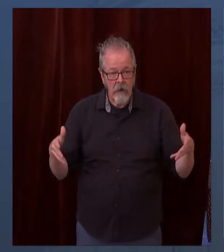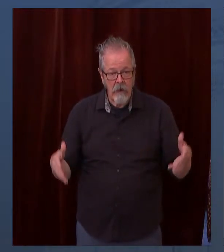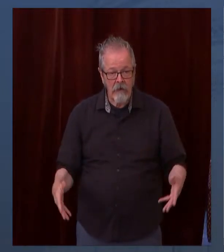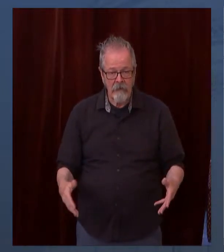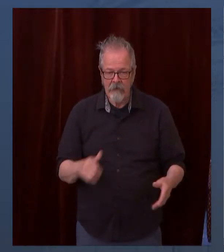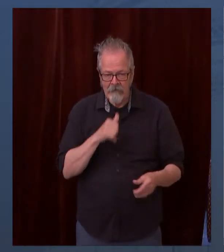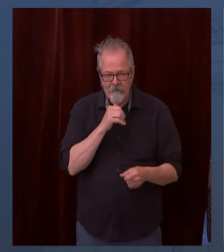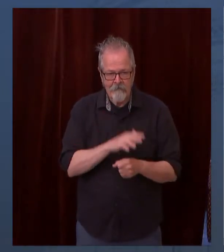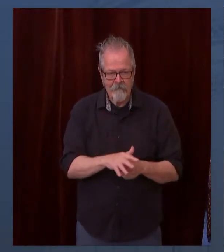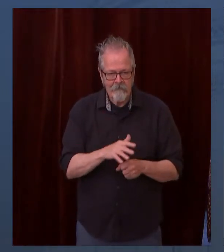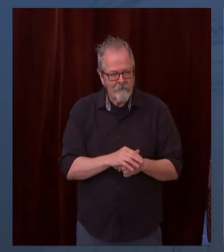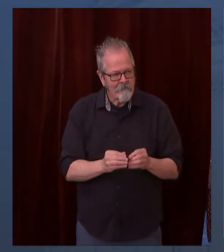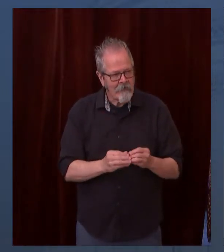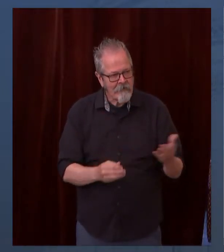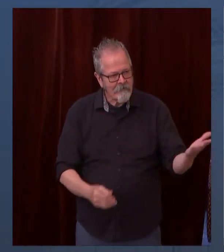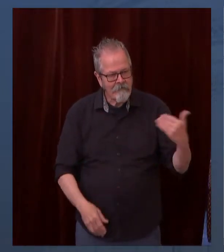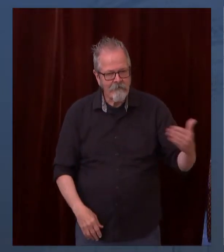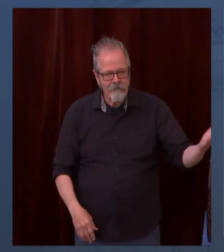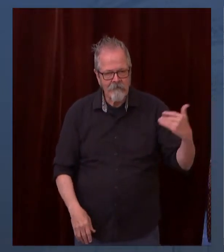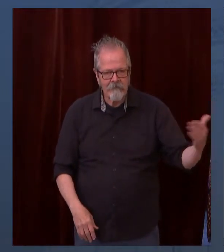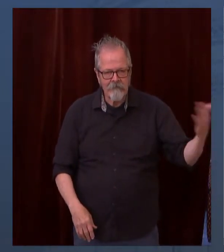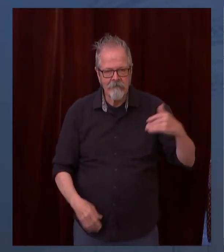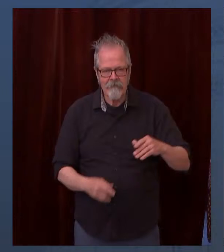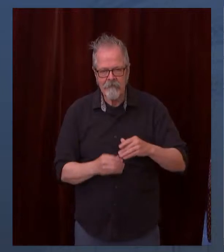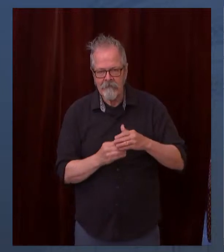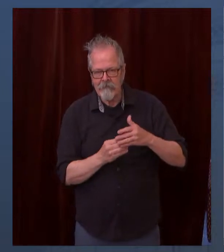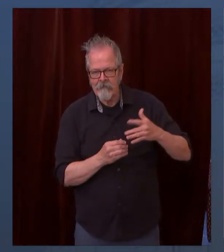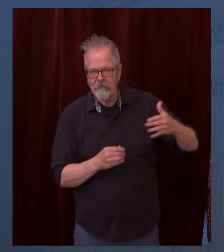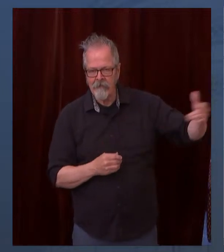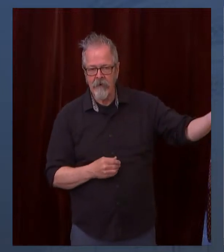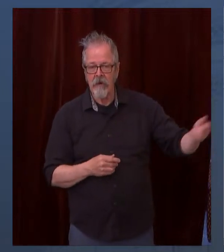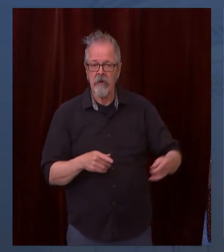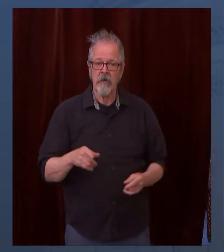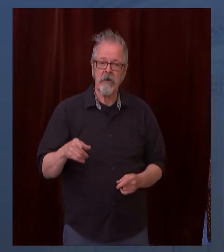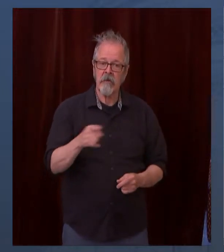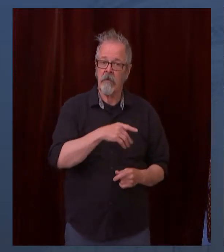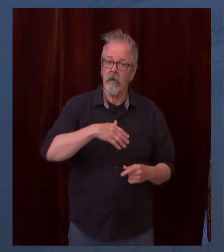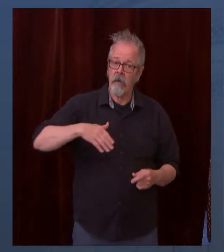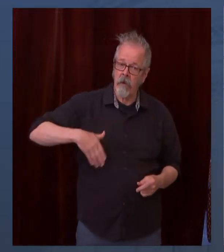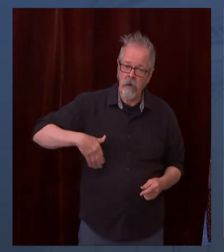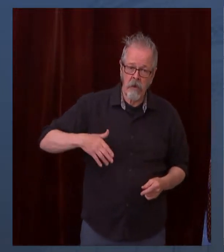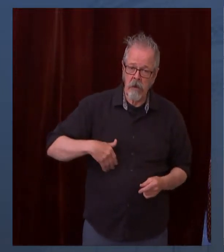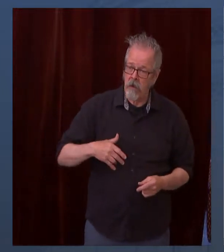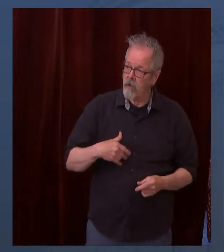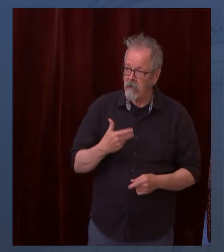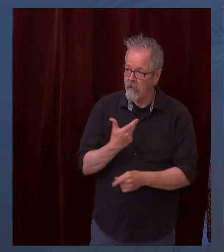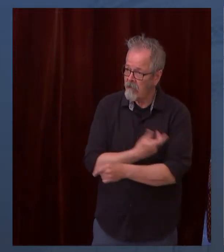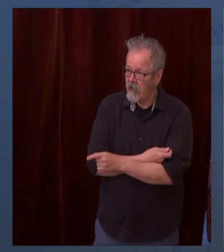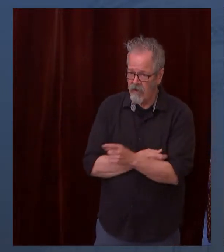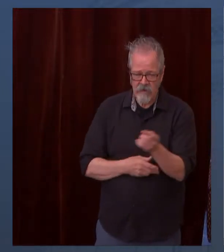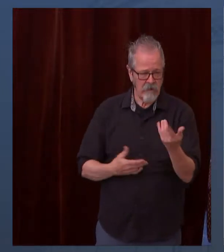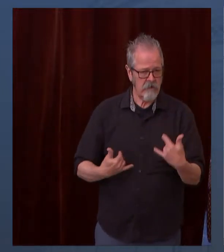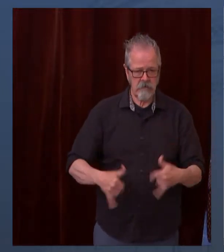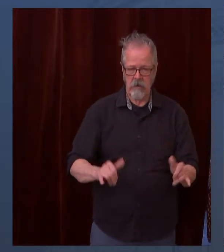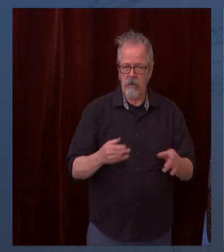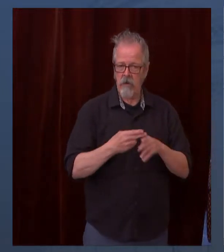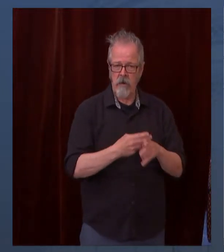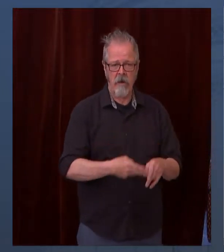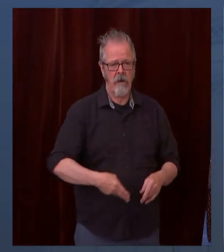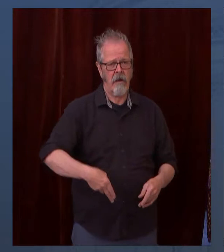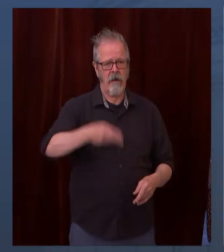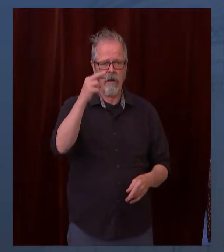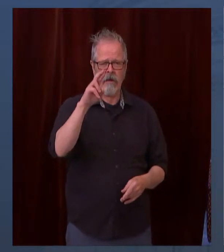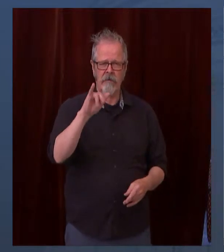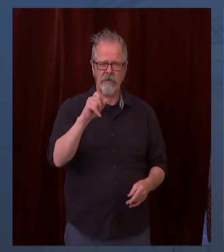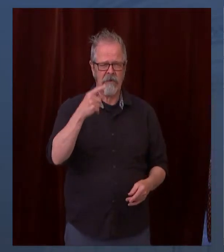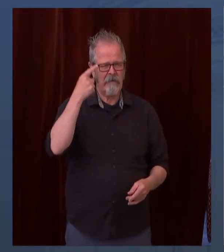virus. And so the governor and I have talked about it, why take that risk? It's just not worth it. And you know, what